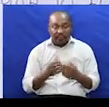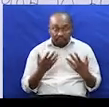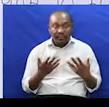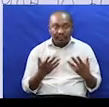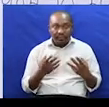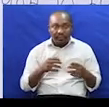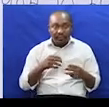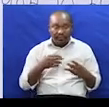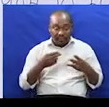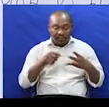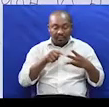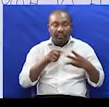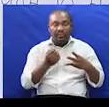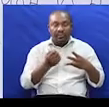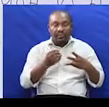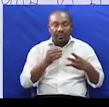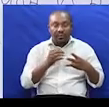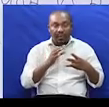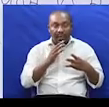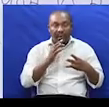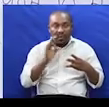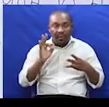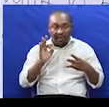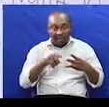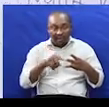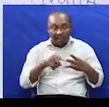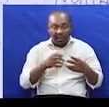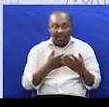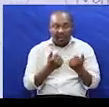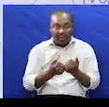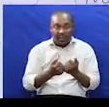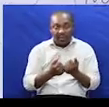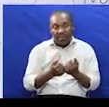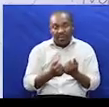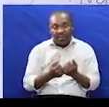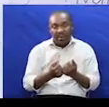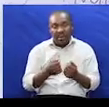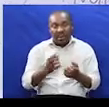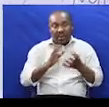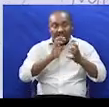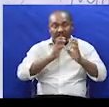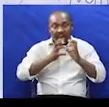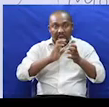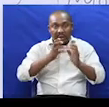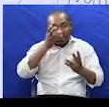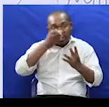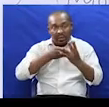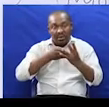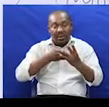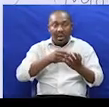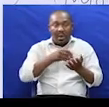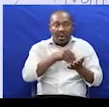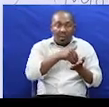Or MO. Methyl orange is a favorable indicator for a reaction between the